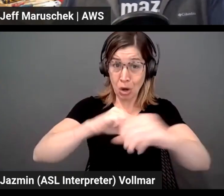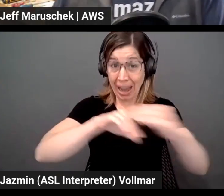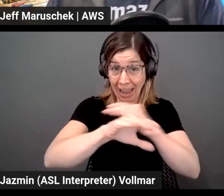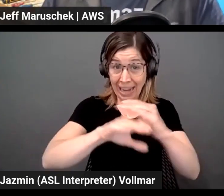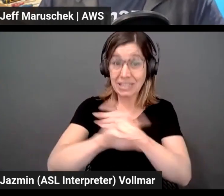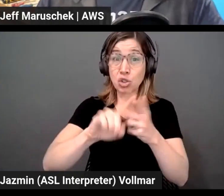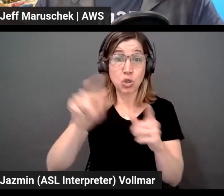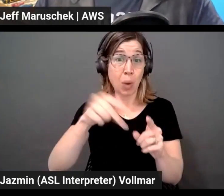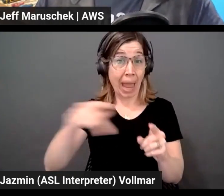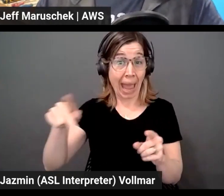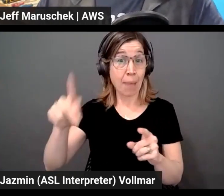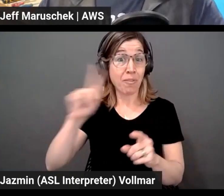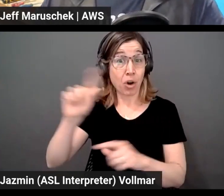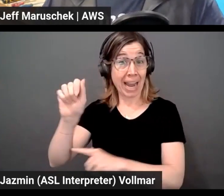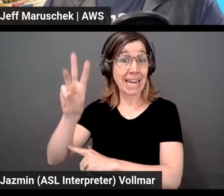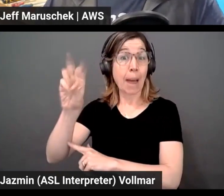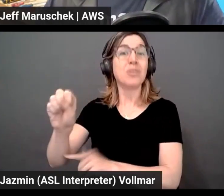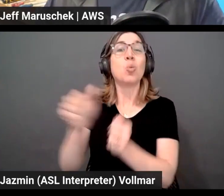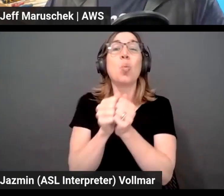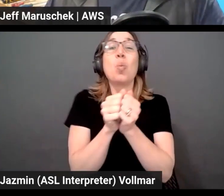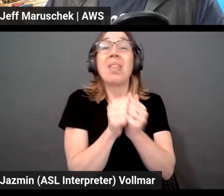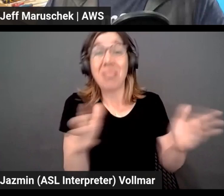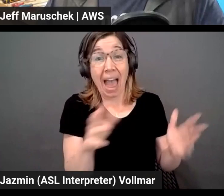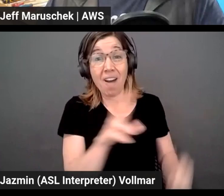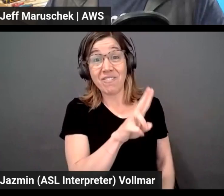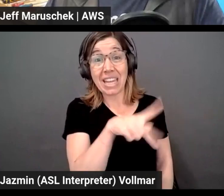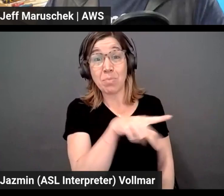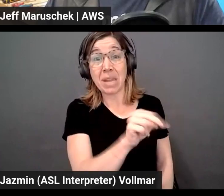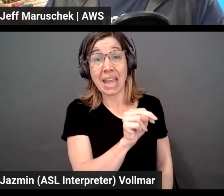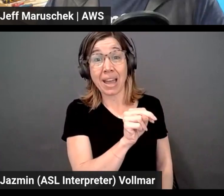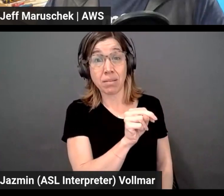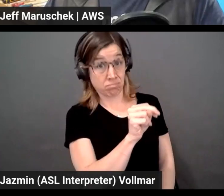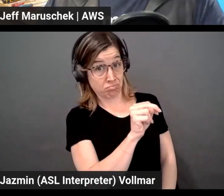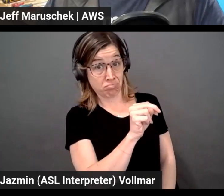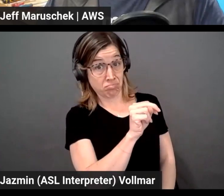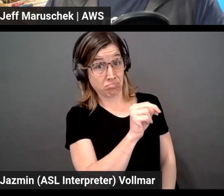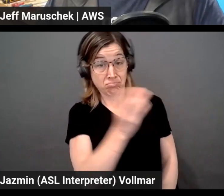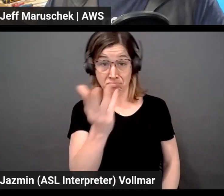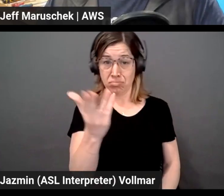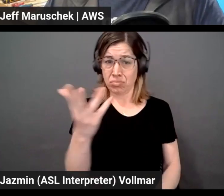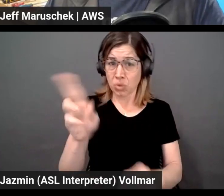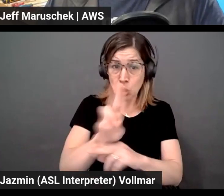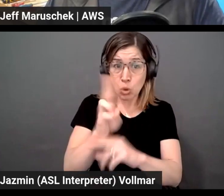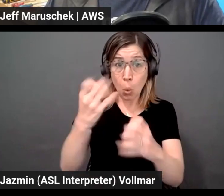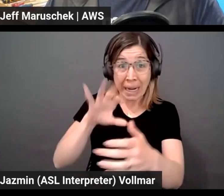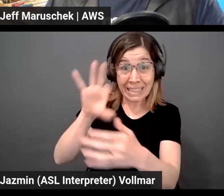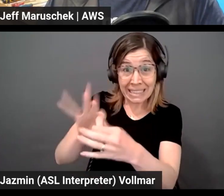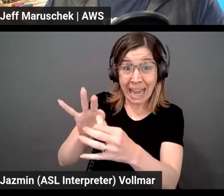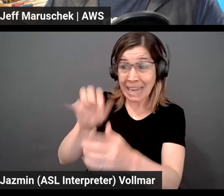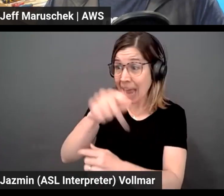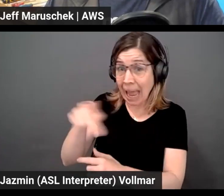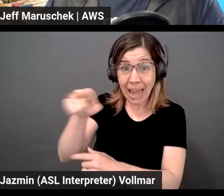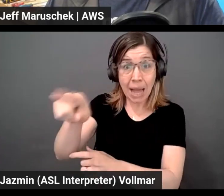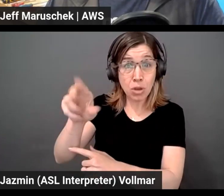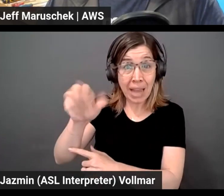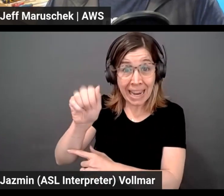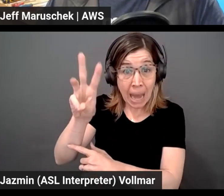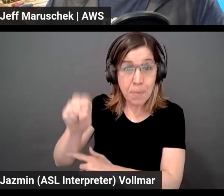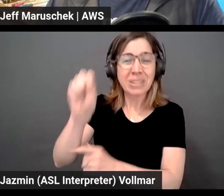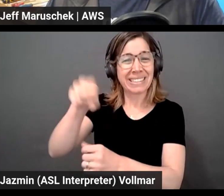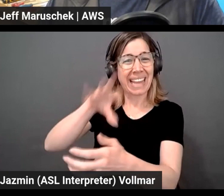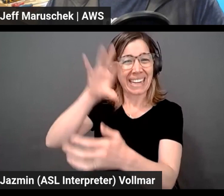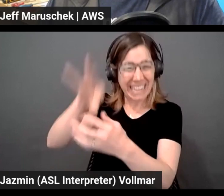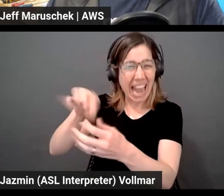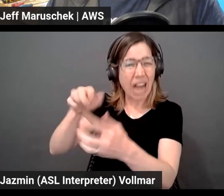AWS without the use of VPN. So when users want to connect to applications on AWS, they can connect into